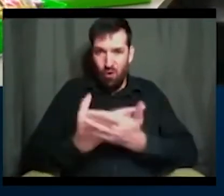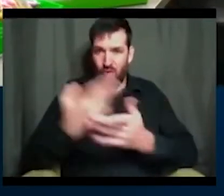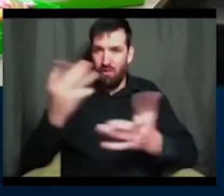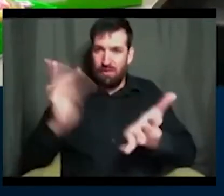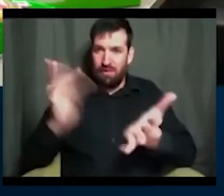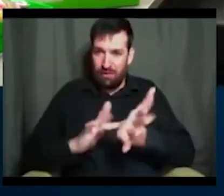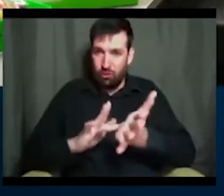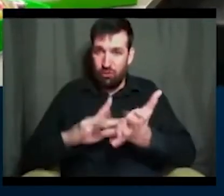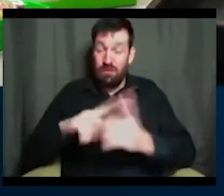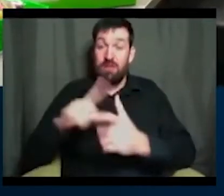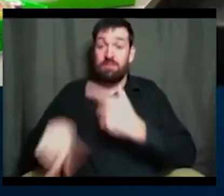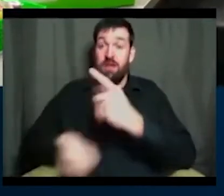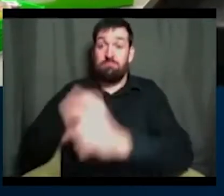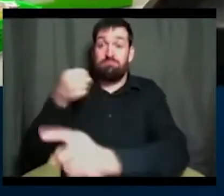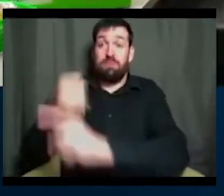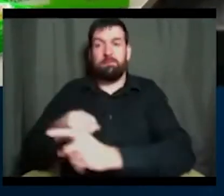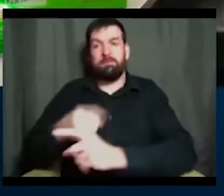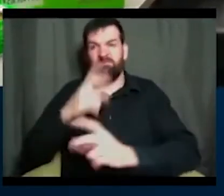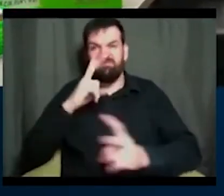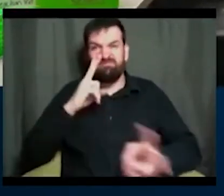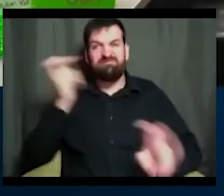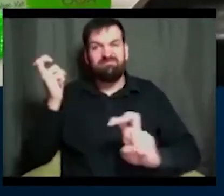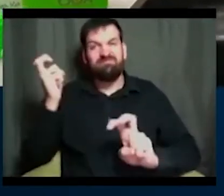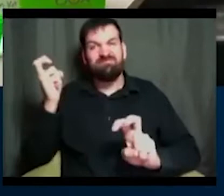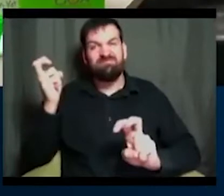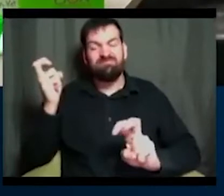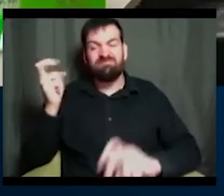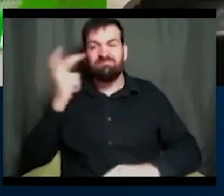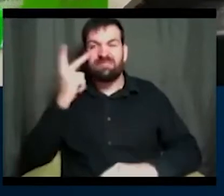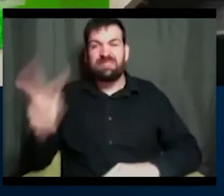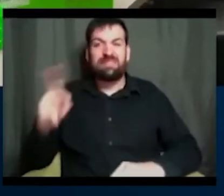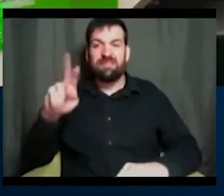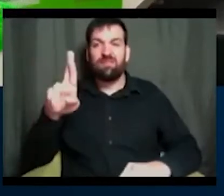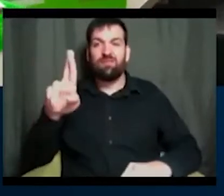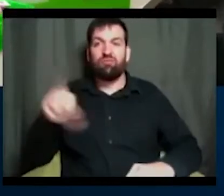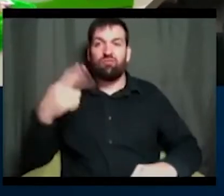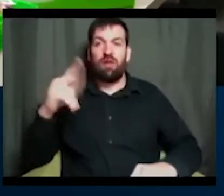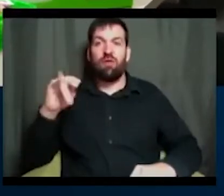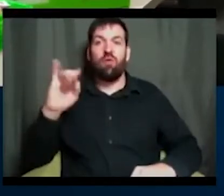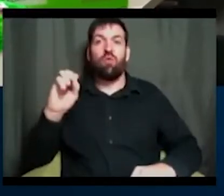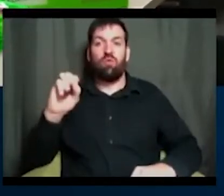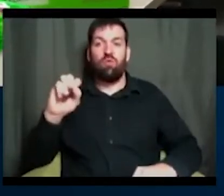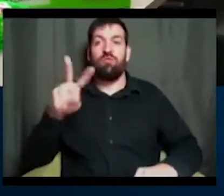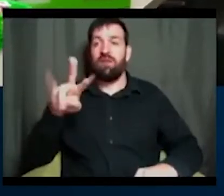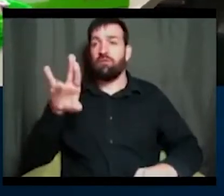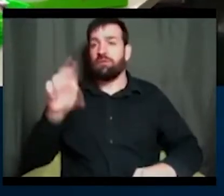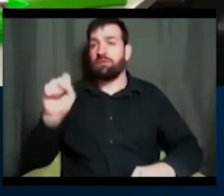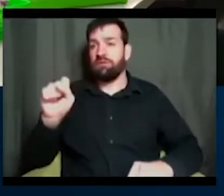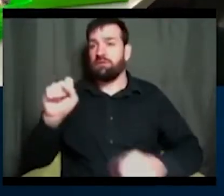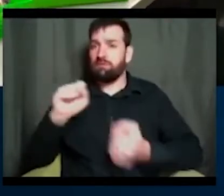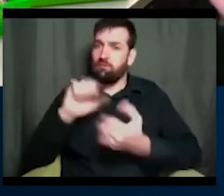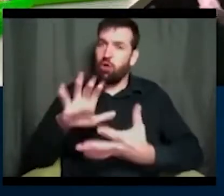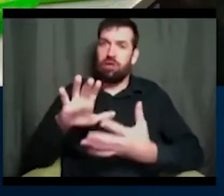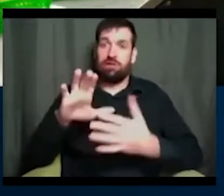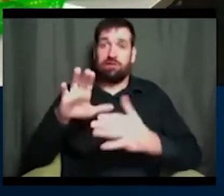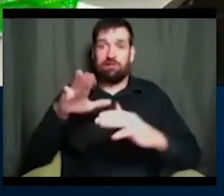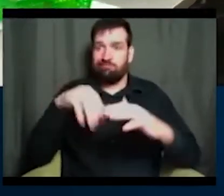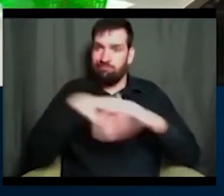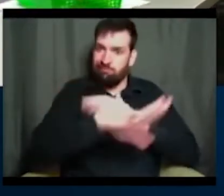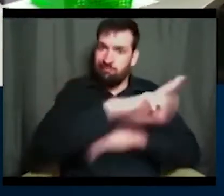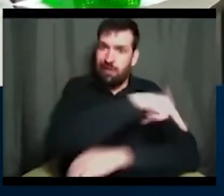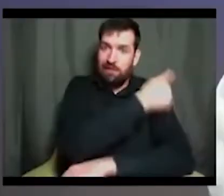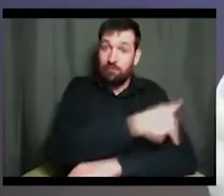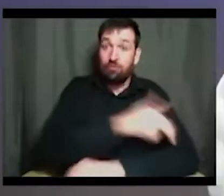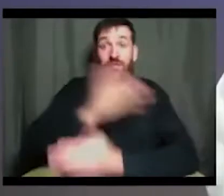they've been pretty sick. So we've seen quite a bit of rhinovirus cause these kind of, kids in the hospital, some in the ICU for a